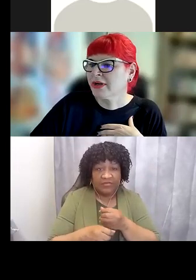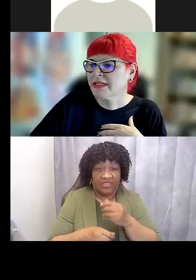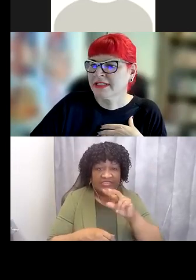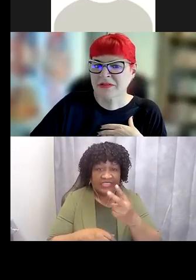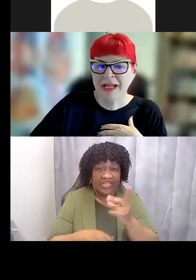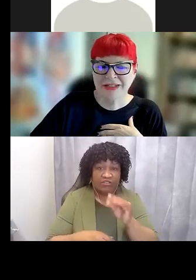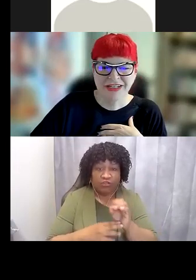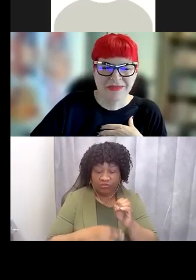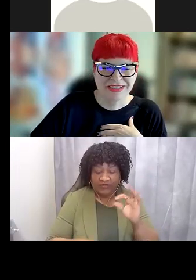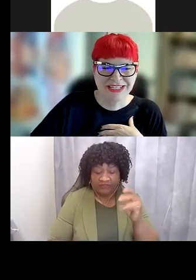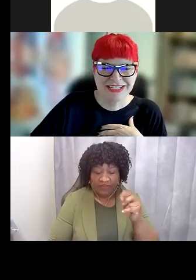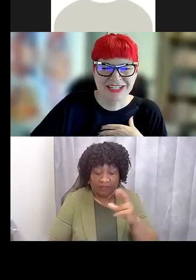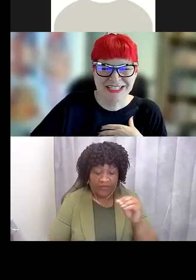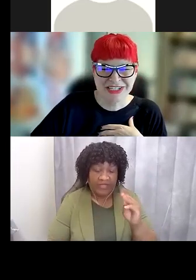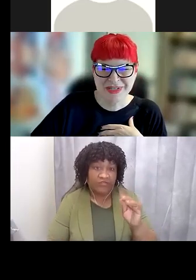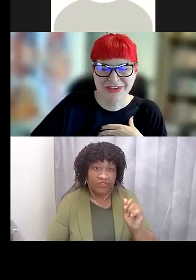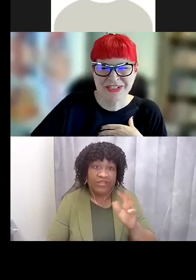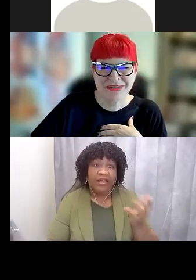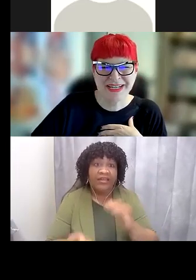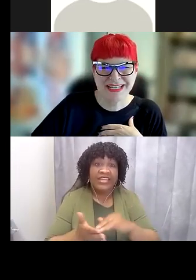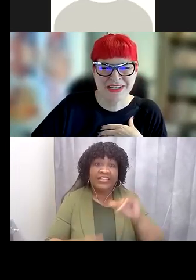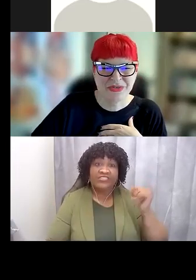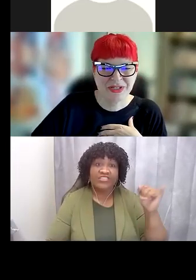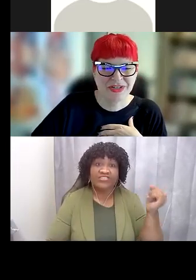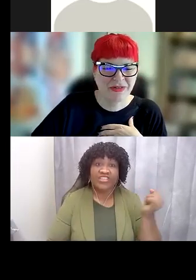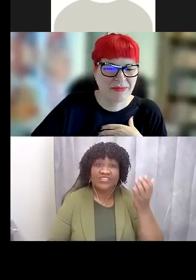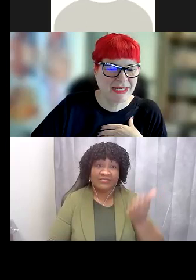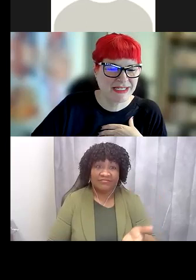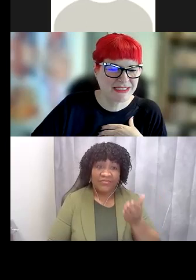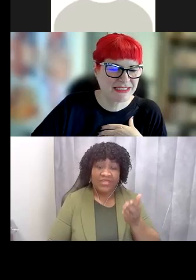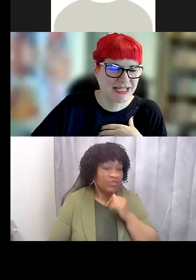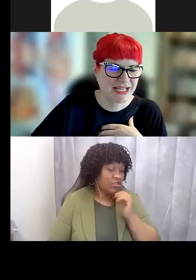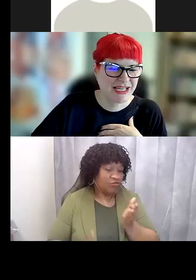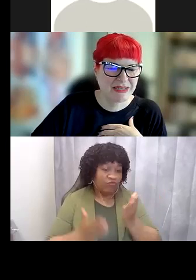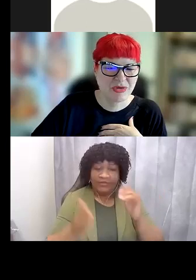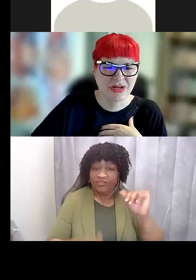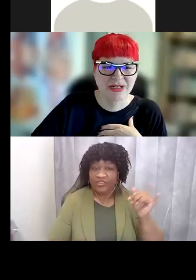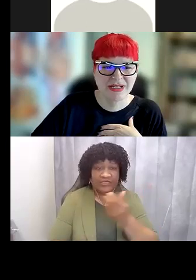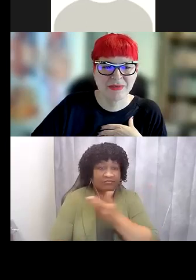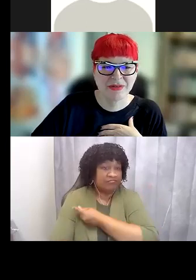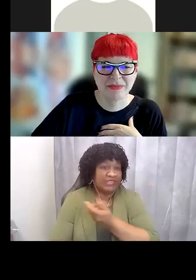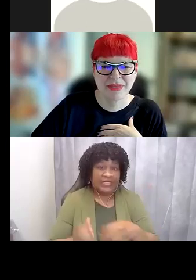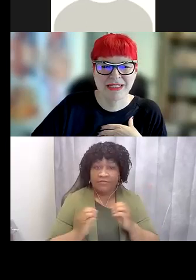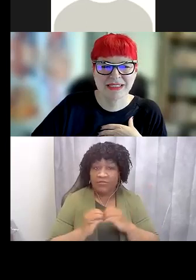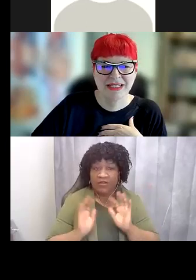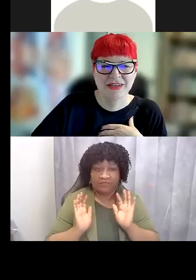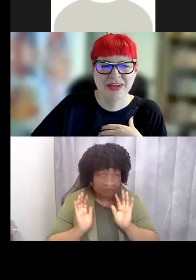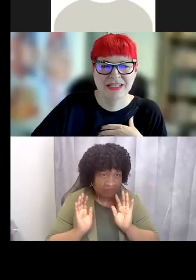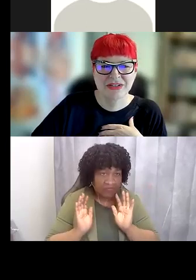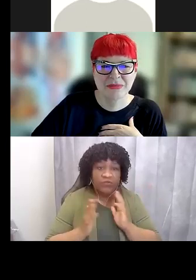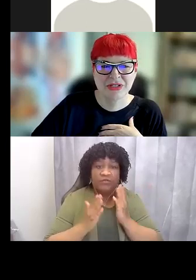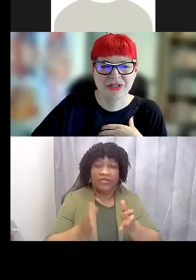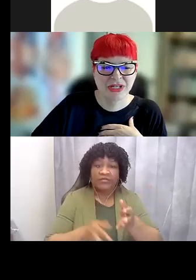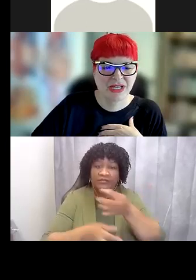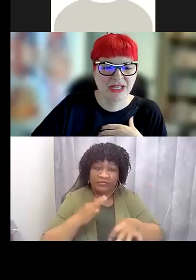And we already did this reminder about Johnson & Johnson because they had questions on it. So we do not recommend it anymore, and we recommend